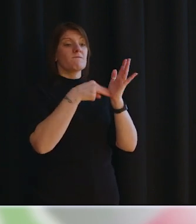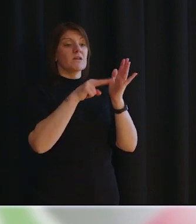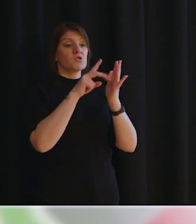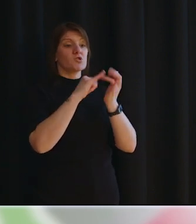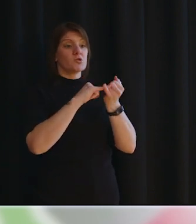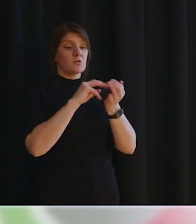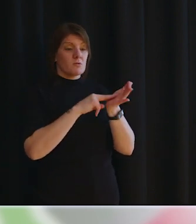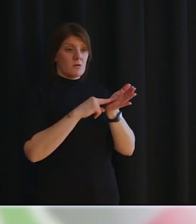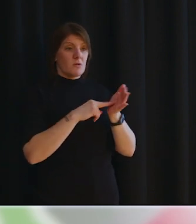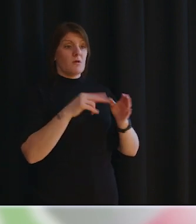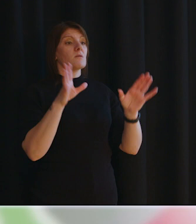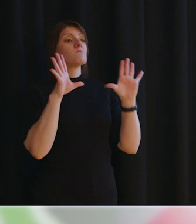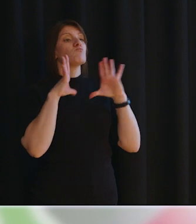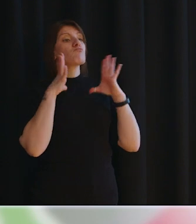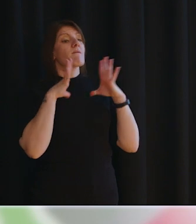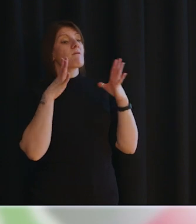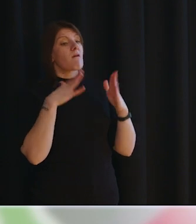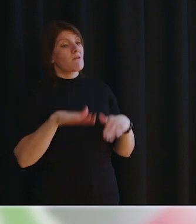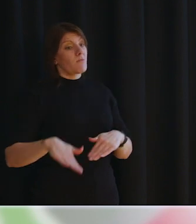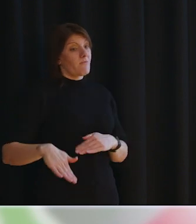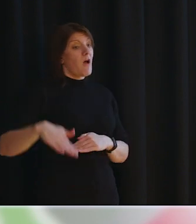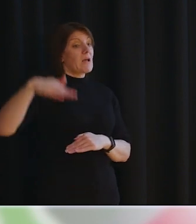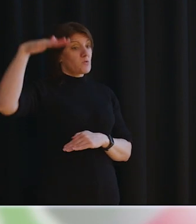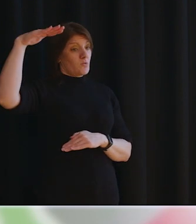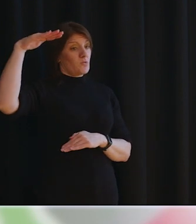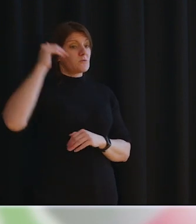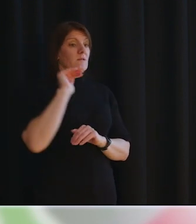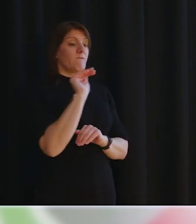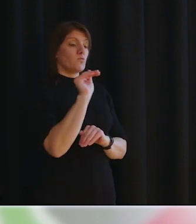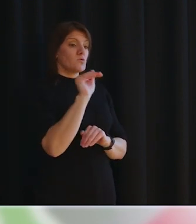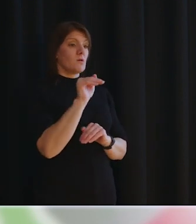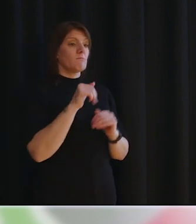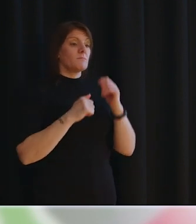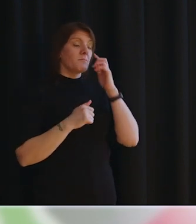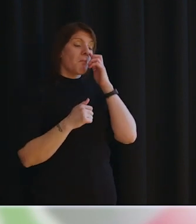preparing for adulthood as well.